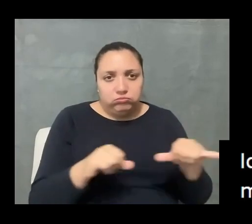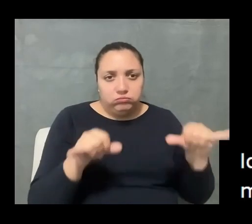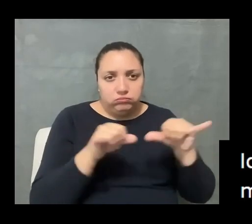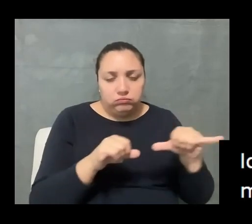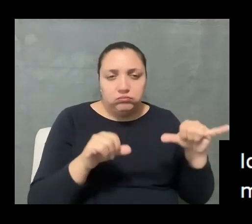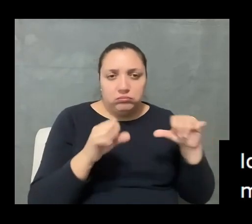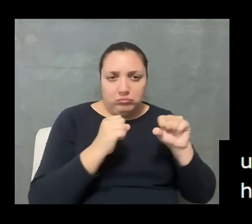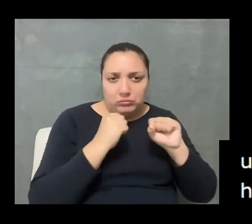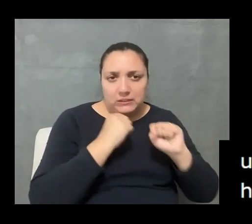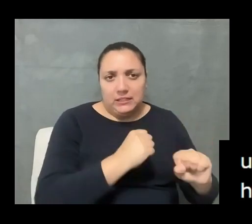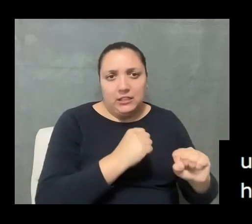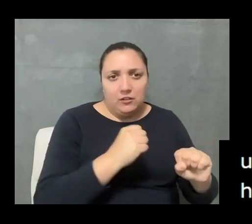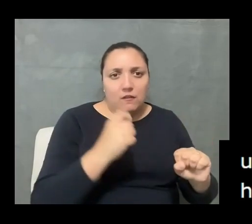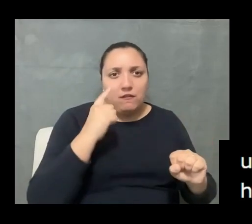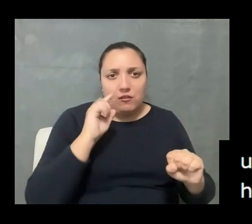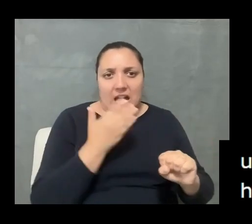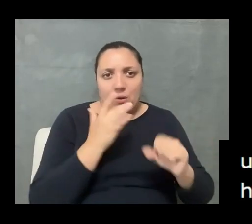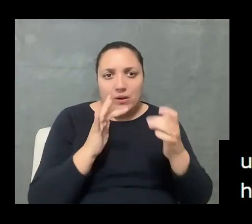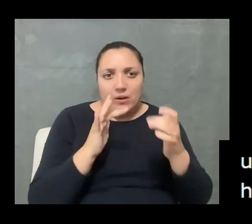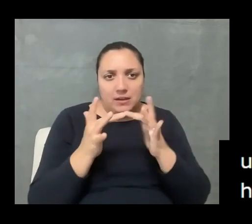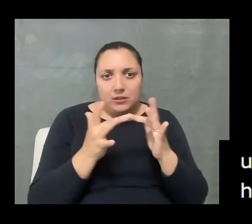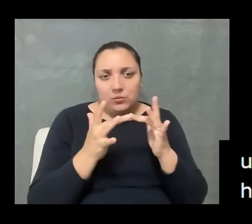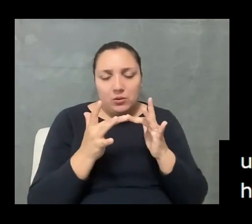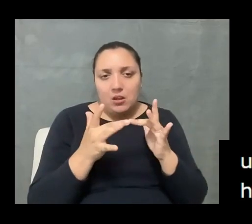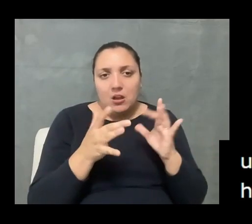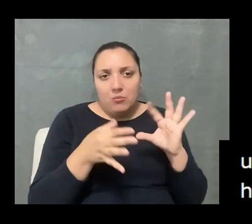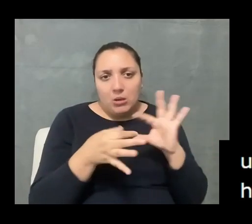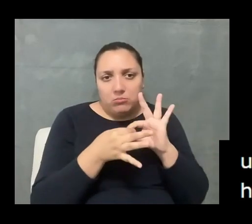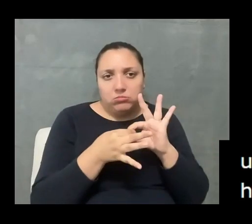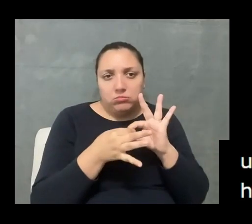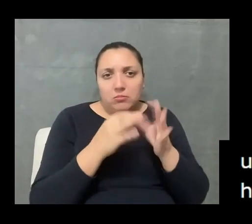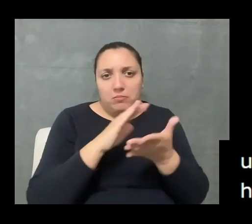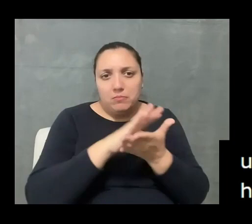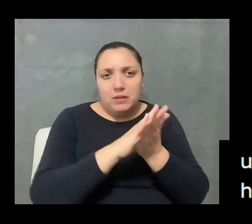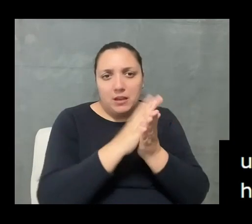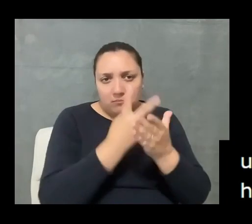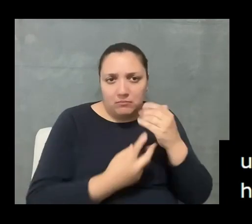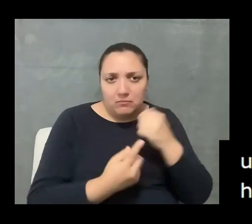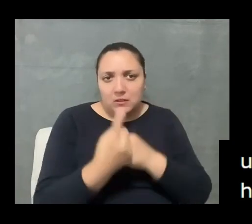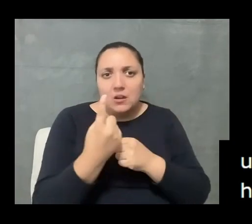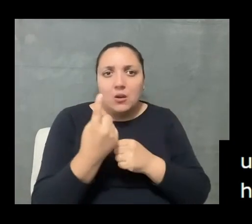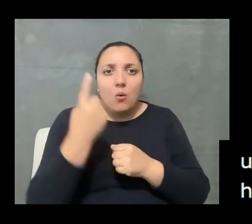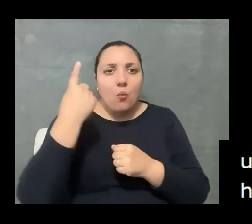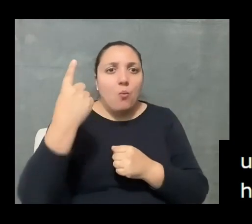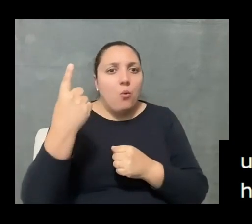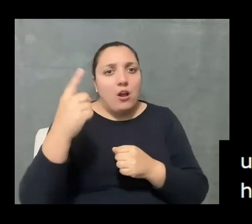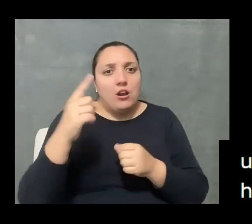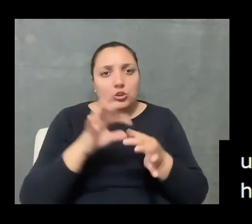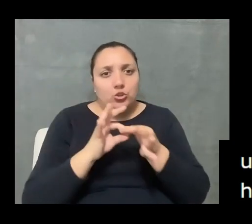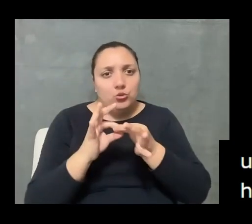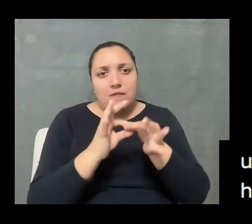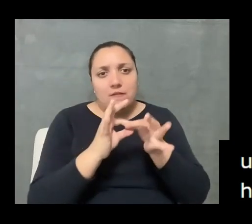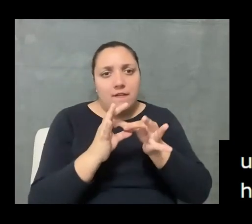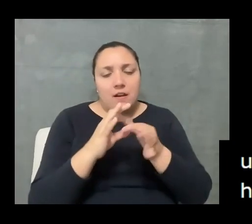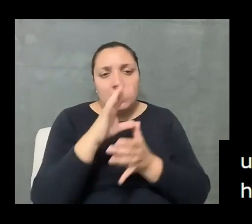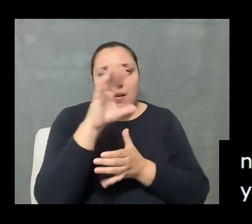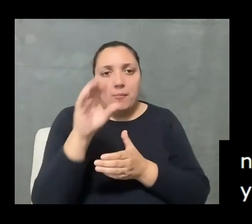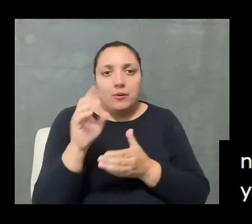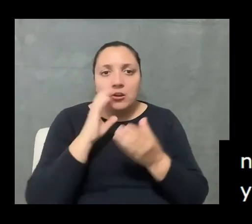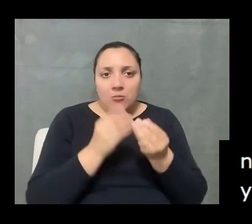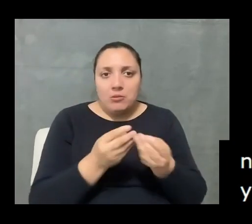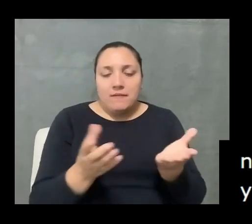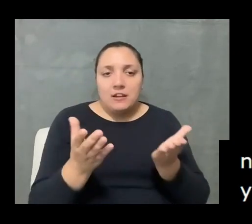network now has been morphed together as we've become one unified company, and that brings that same service out to